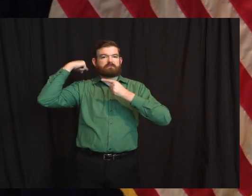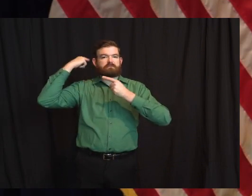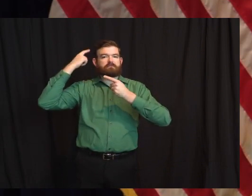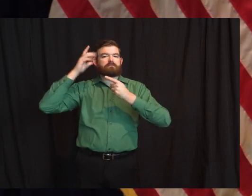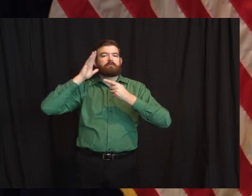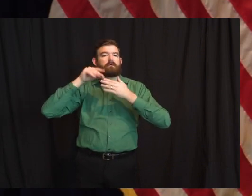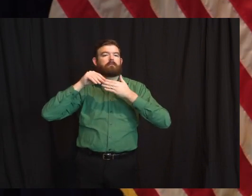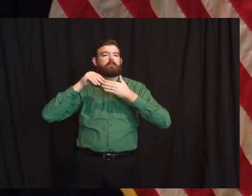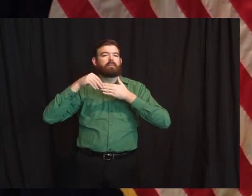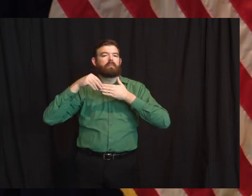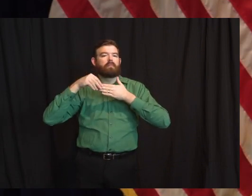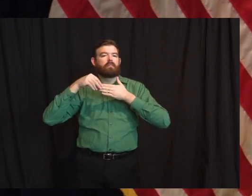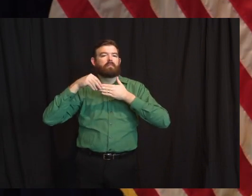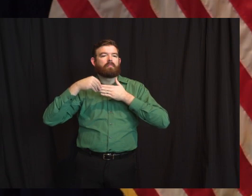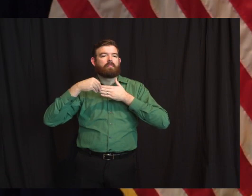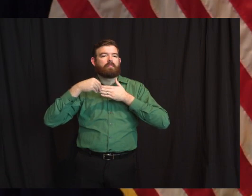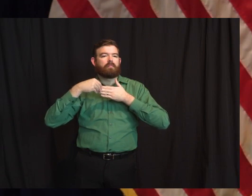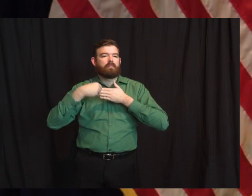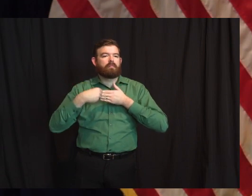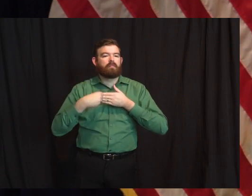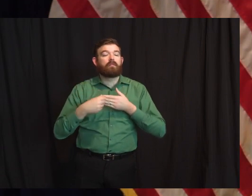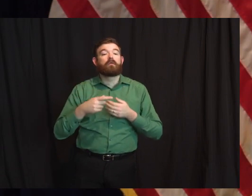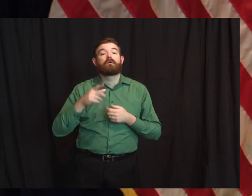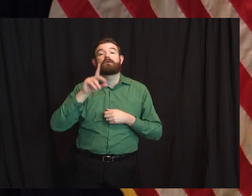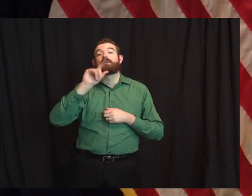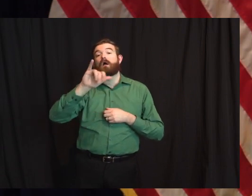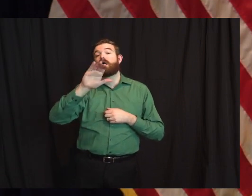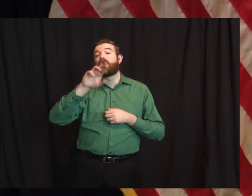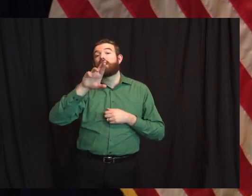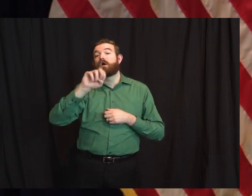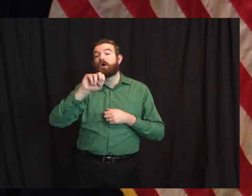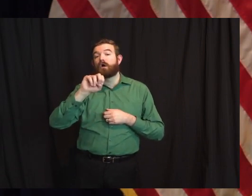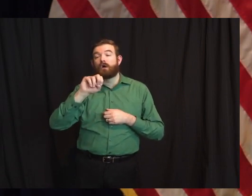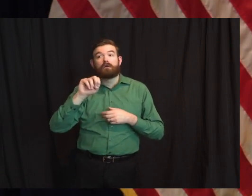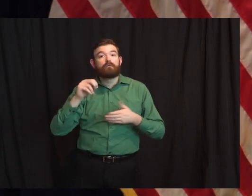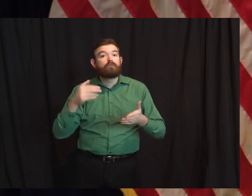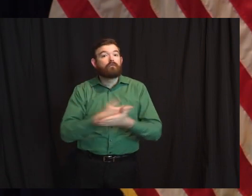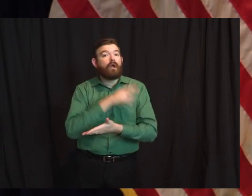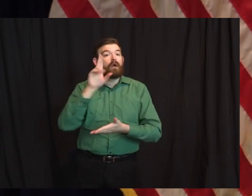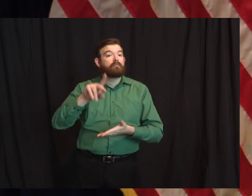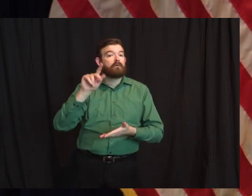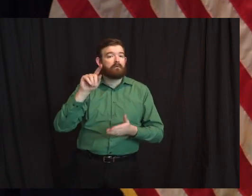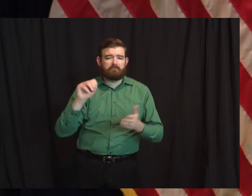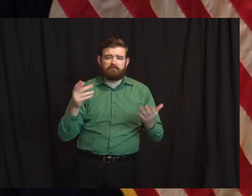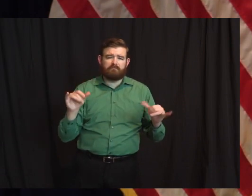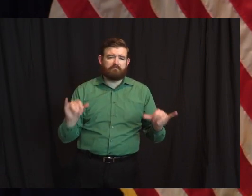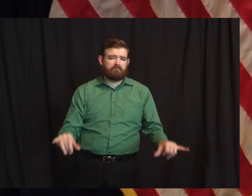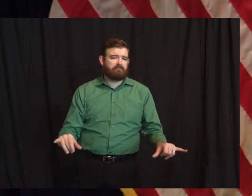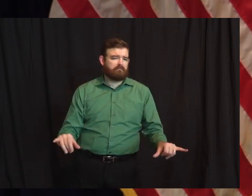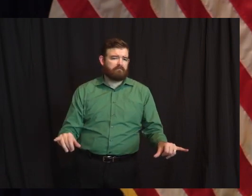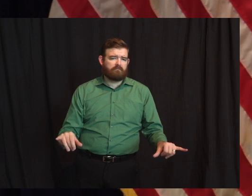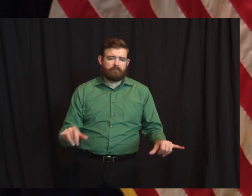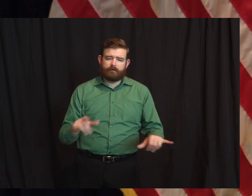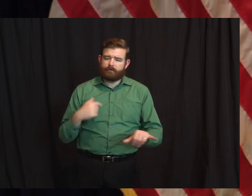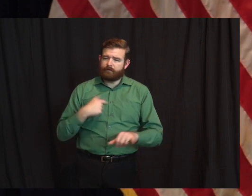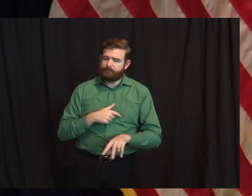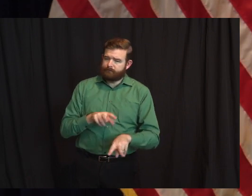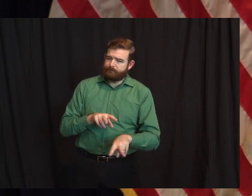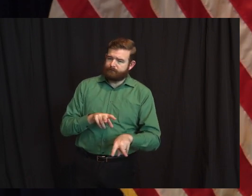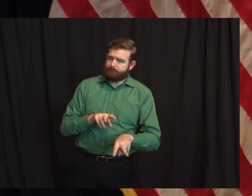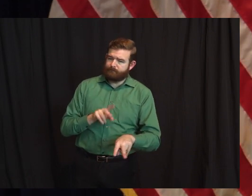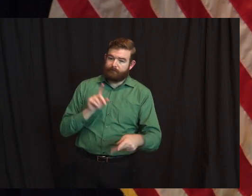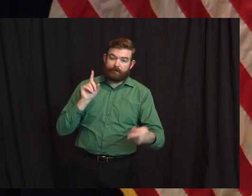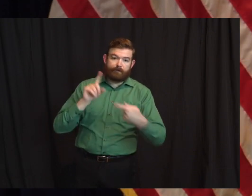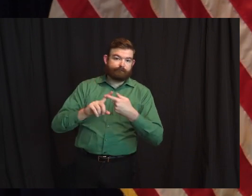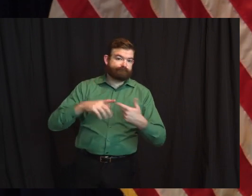daycare, something we constantly monitor, so it is where it is and will continue to be until further notice. We're looking, as I